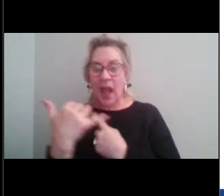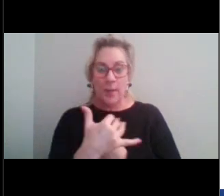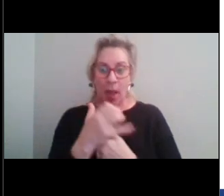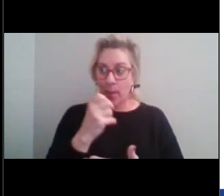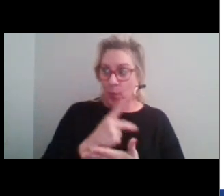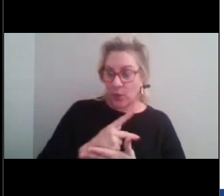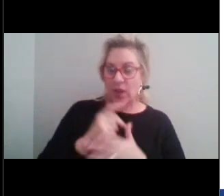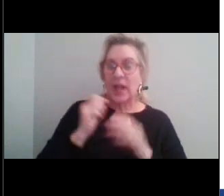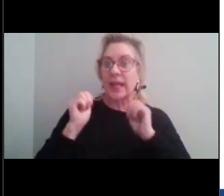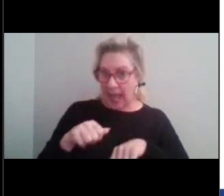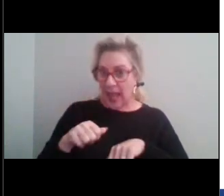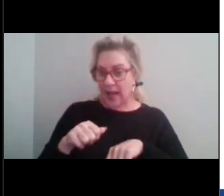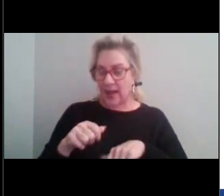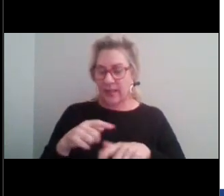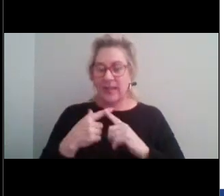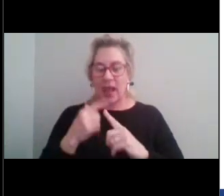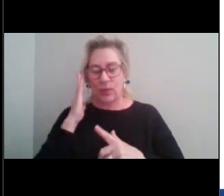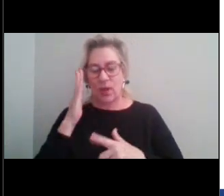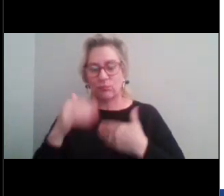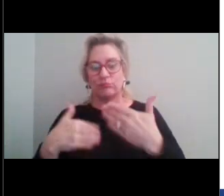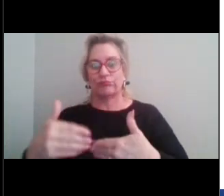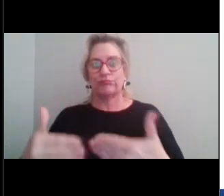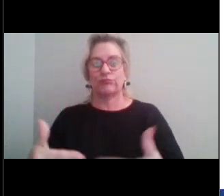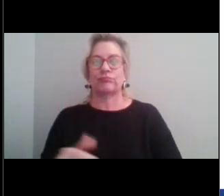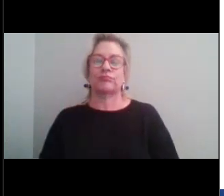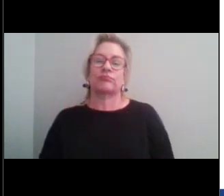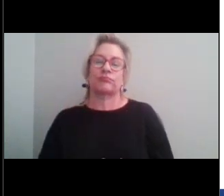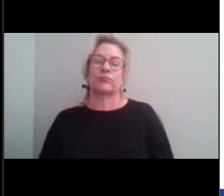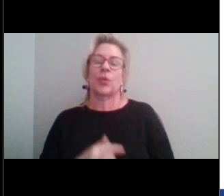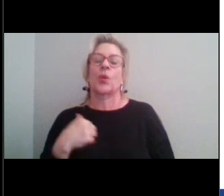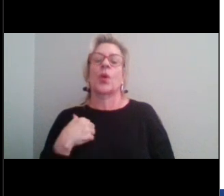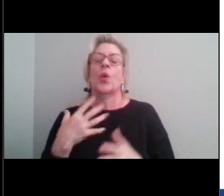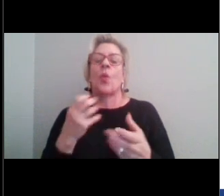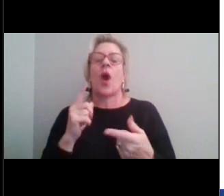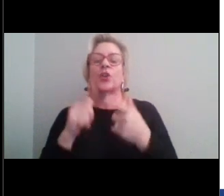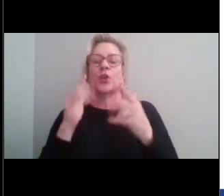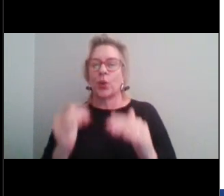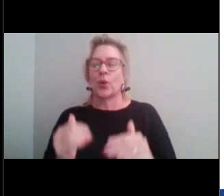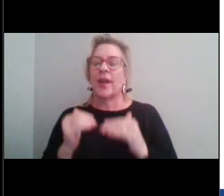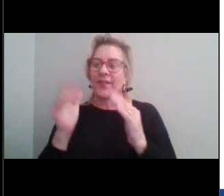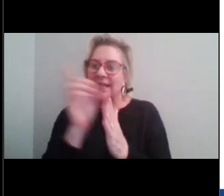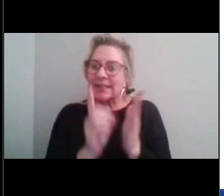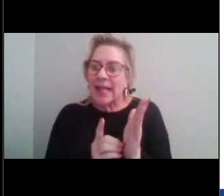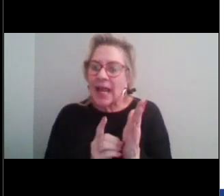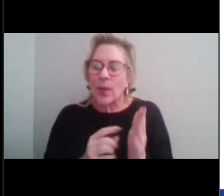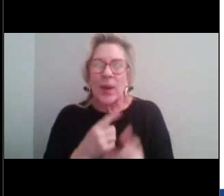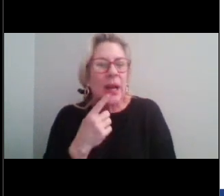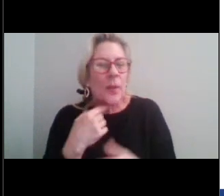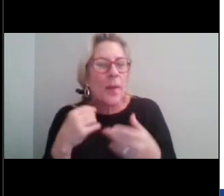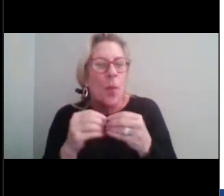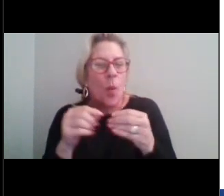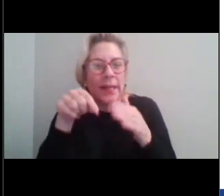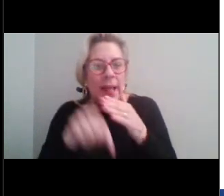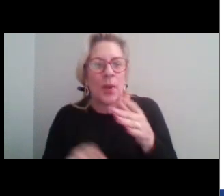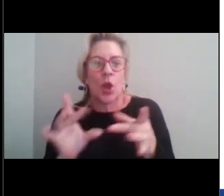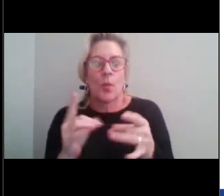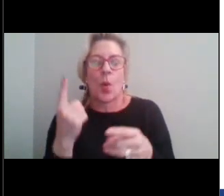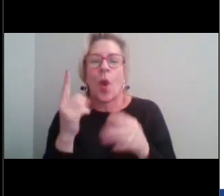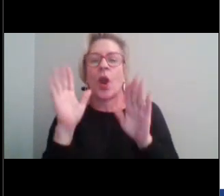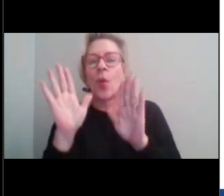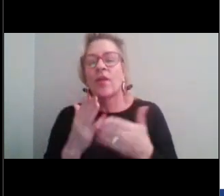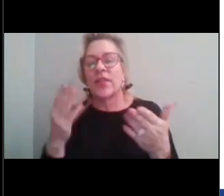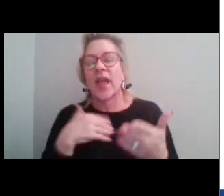do that. And if so, again, we want to advance the design work. And I just want to comment on this for a minute. One of the great things I